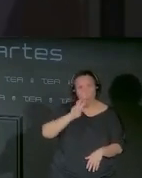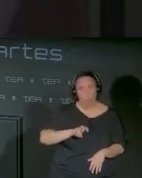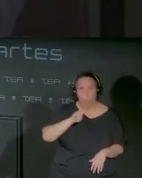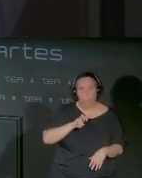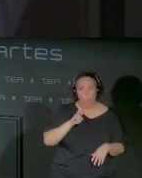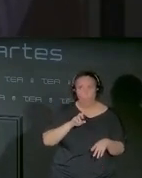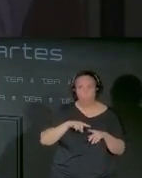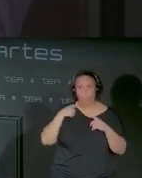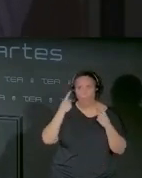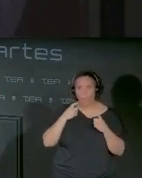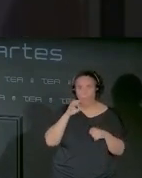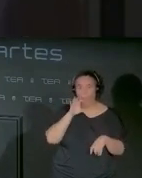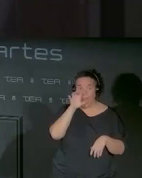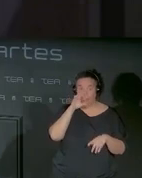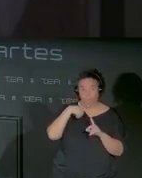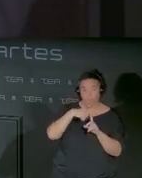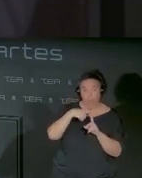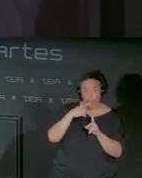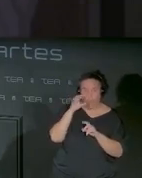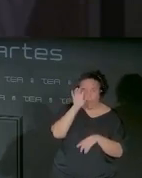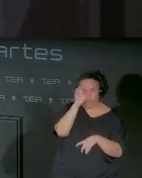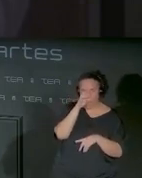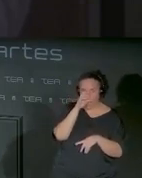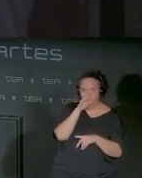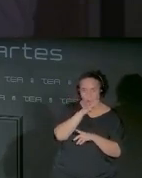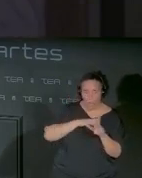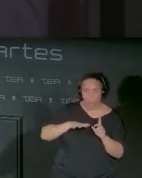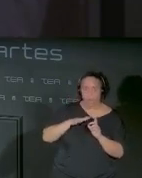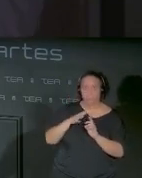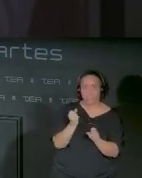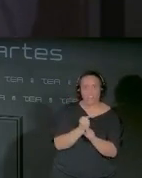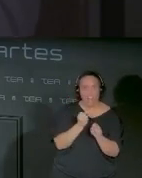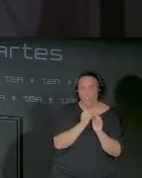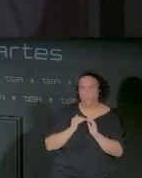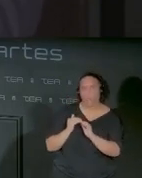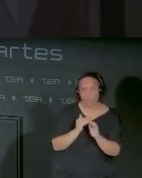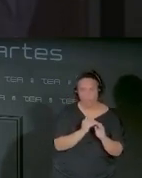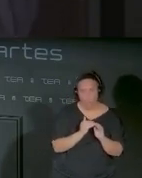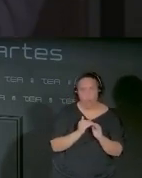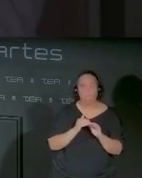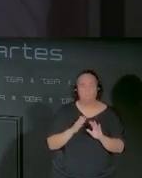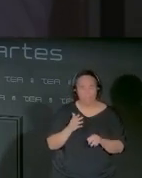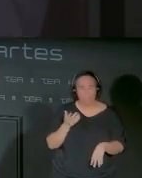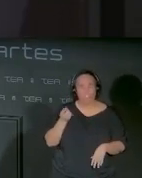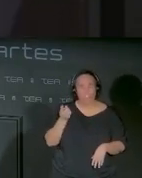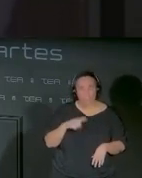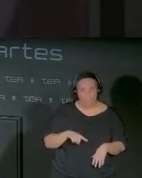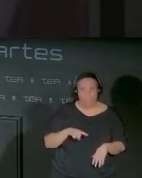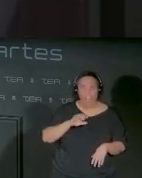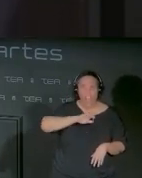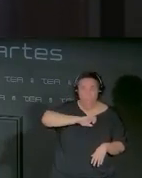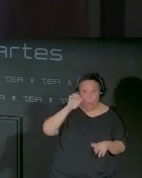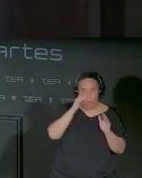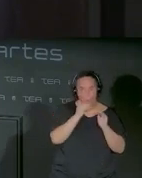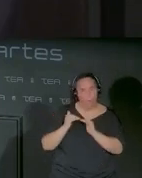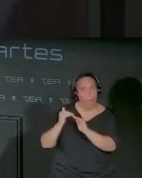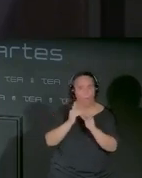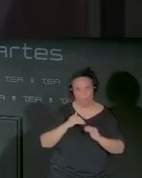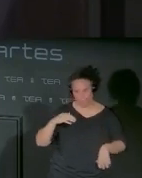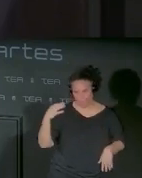up something more in a European way. Just, and for that, we need more references, more studies, like the study that has been commissioned